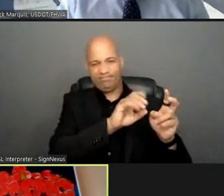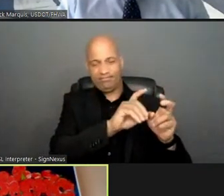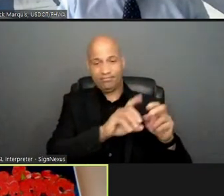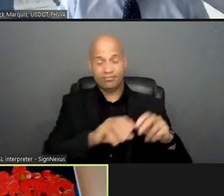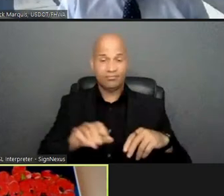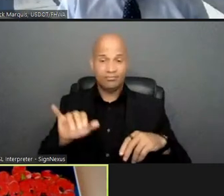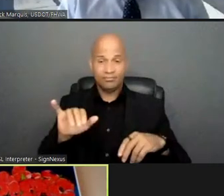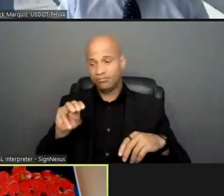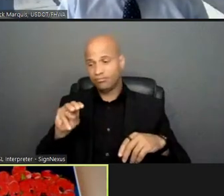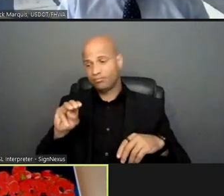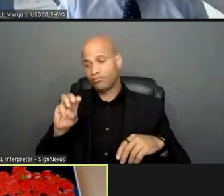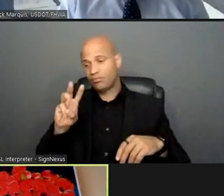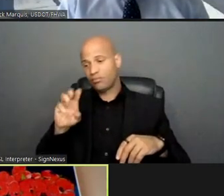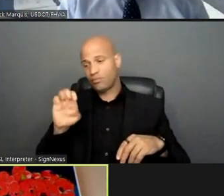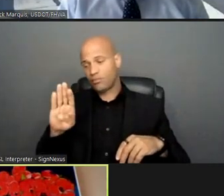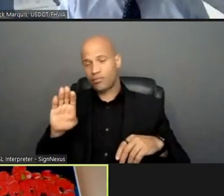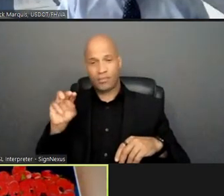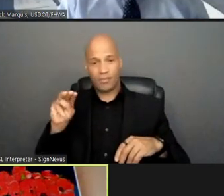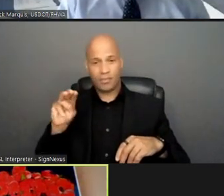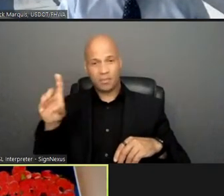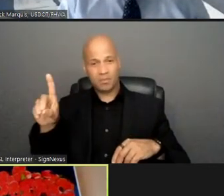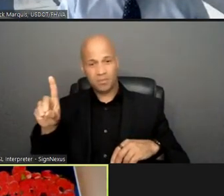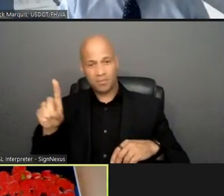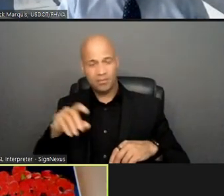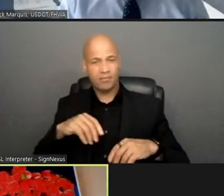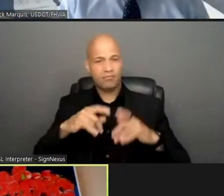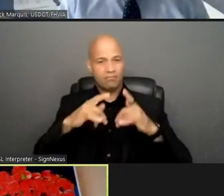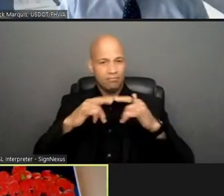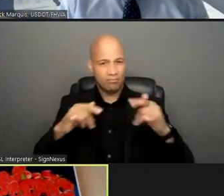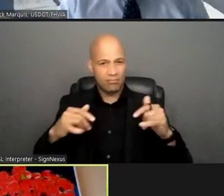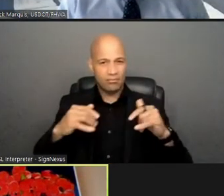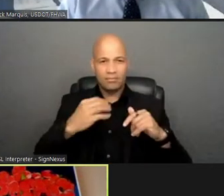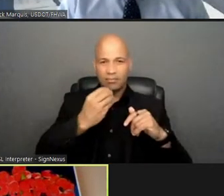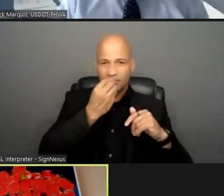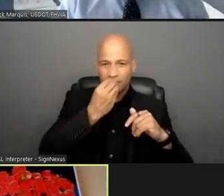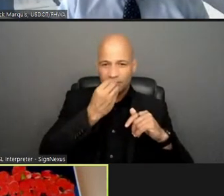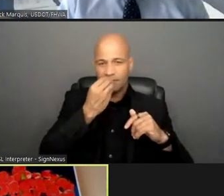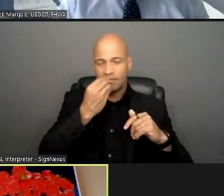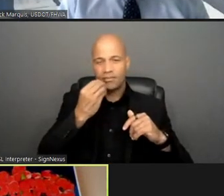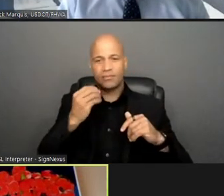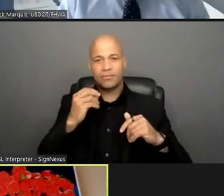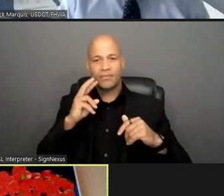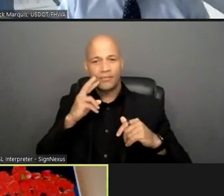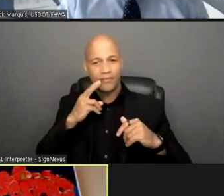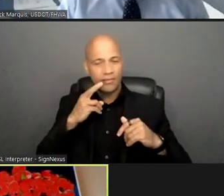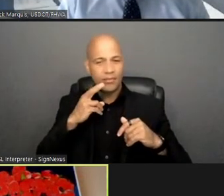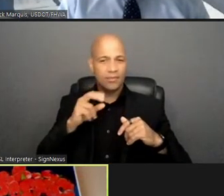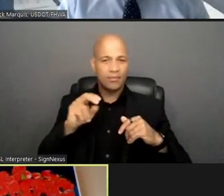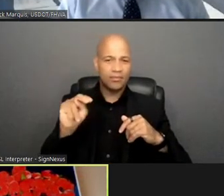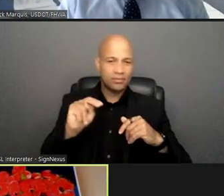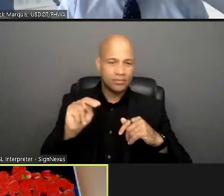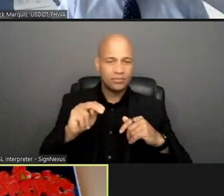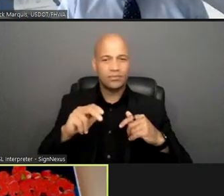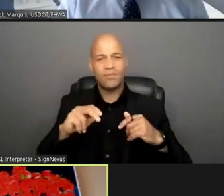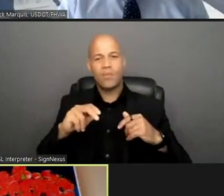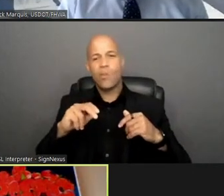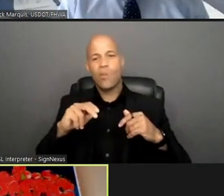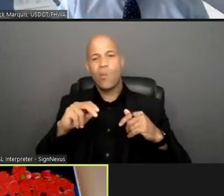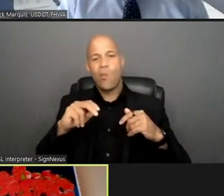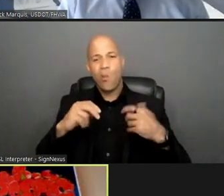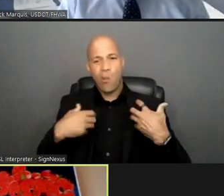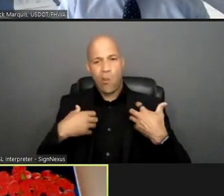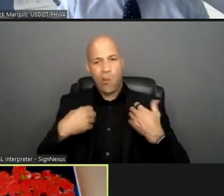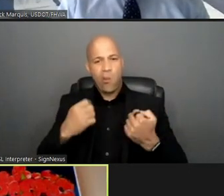researchers do know that a very diet full of vitamin and mineral rich foods like fresh vegetables and fruits helps your body